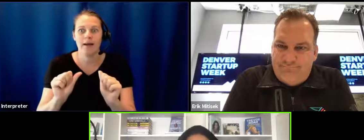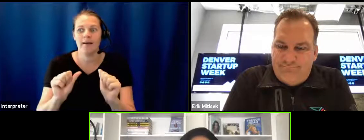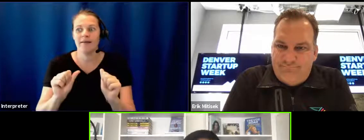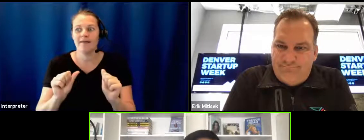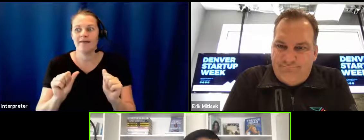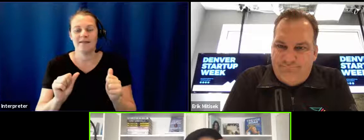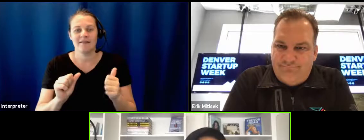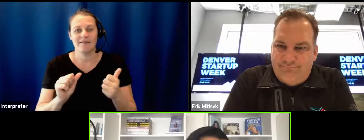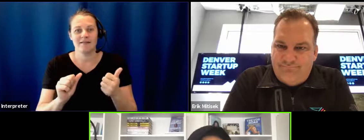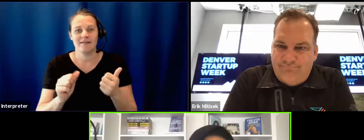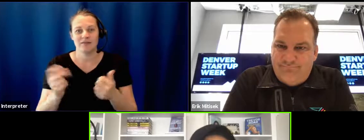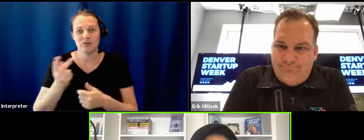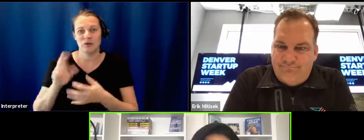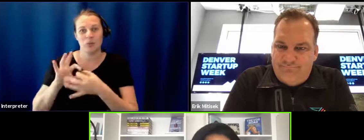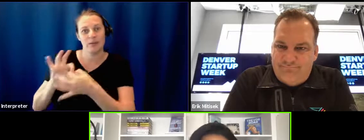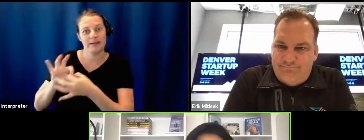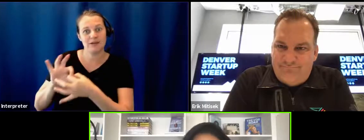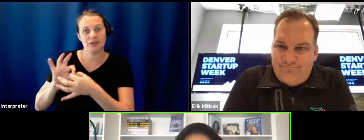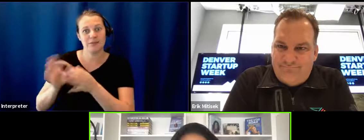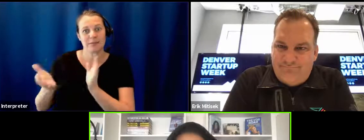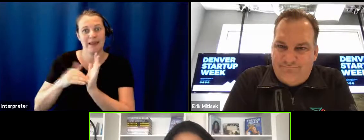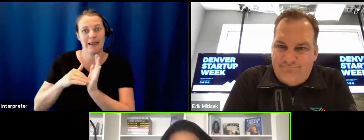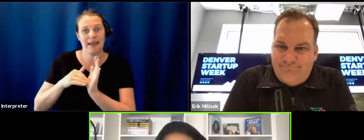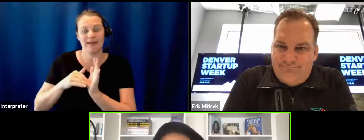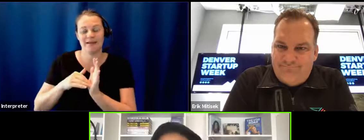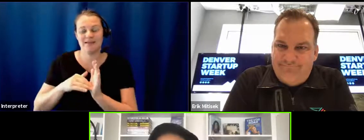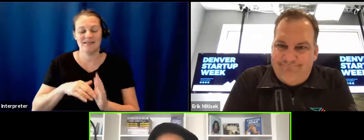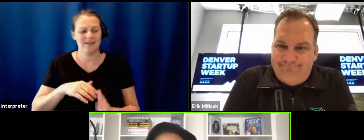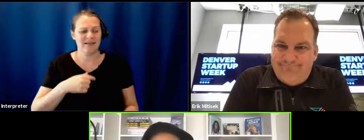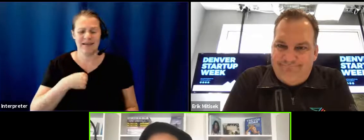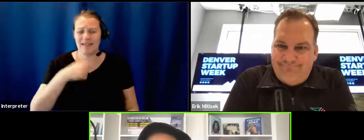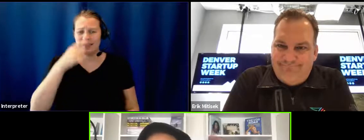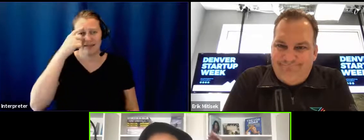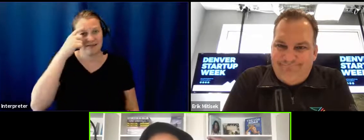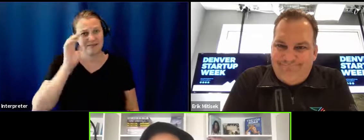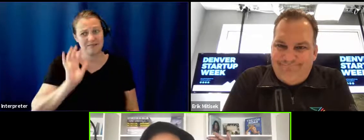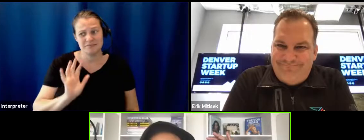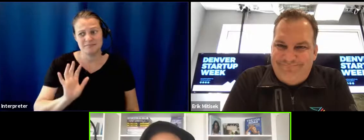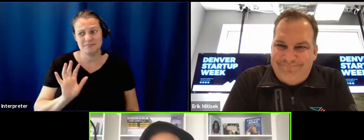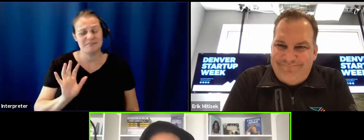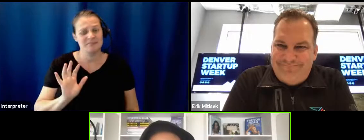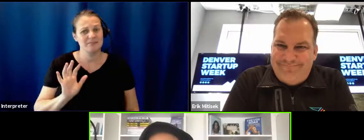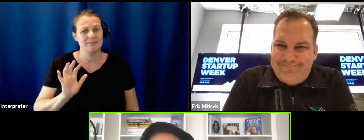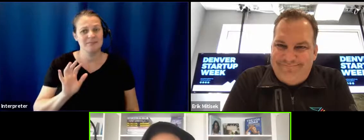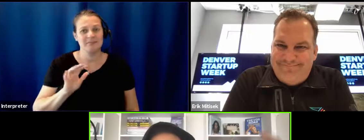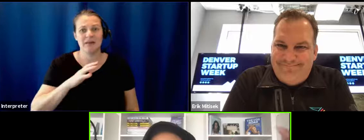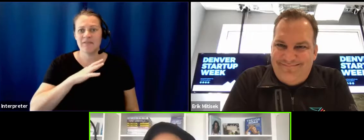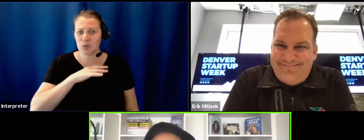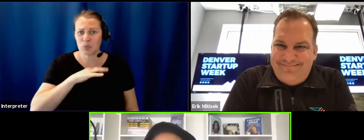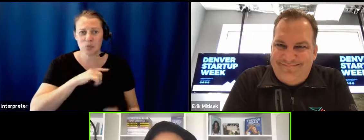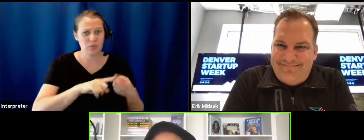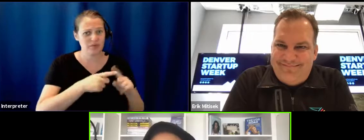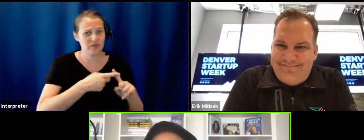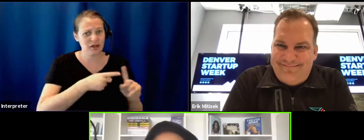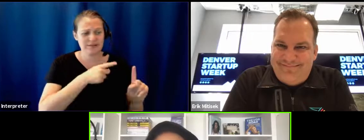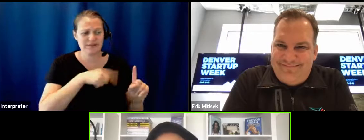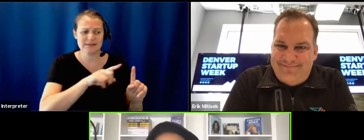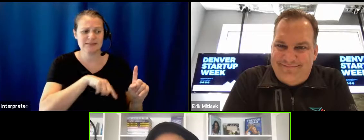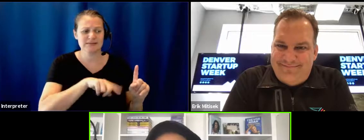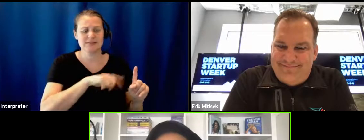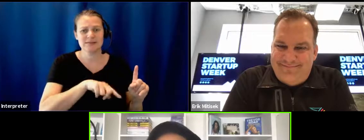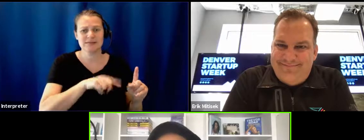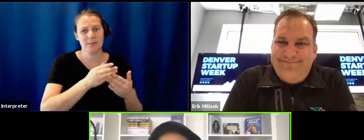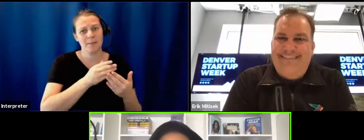graces. And I'm just like, you know, I got a really cool friends who were there before I